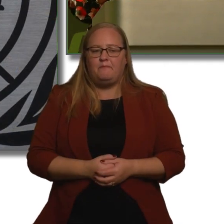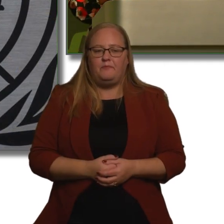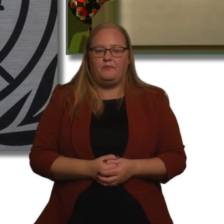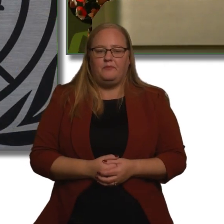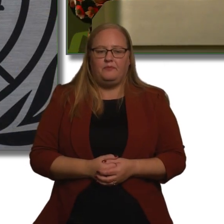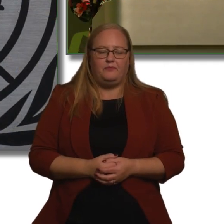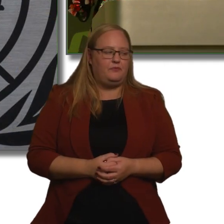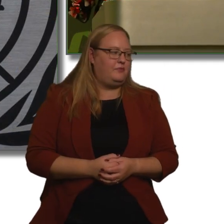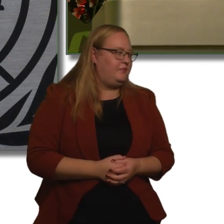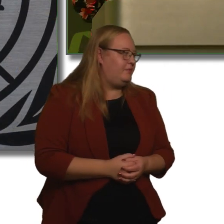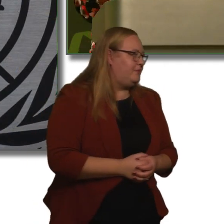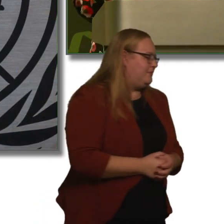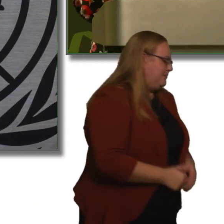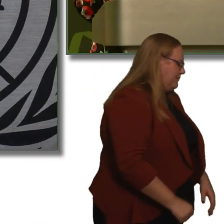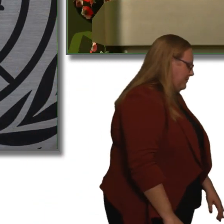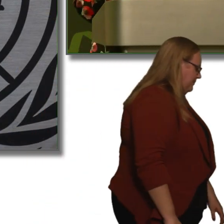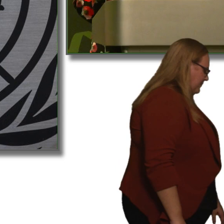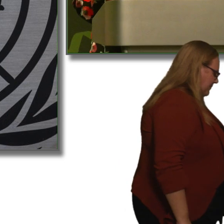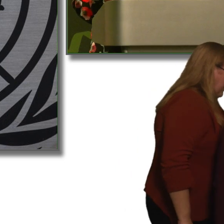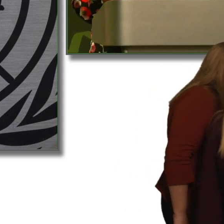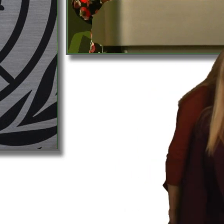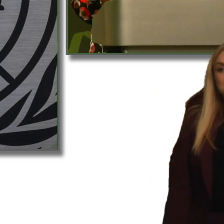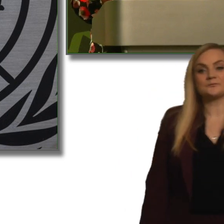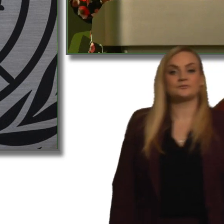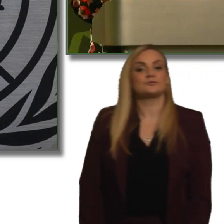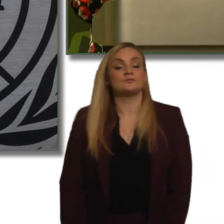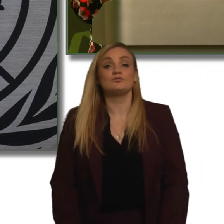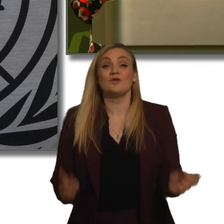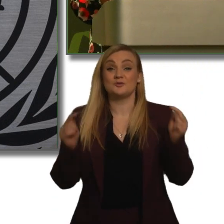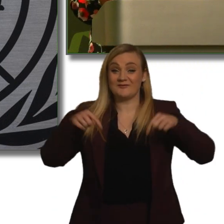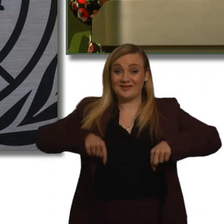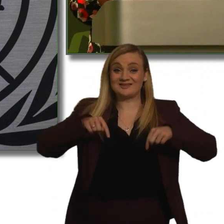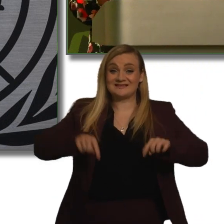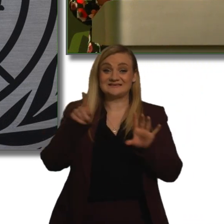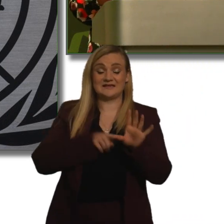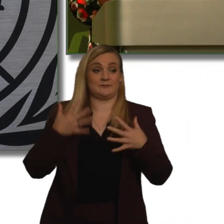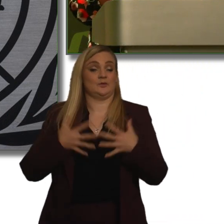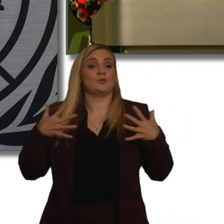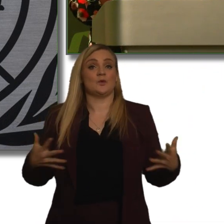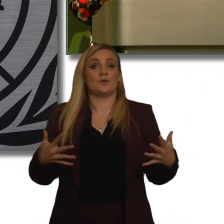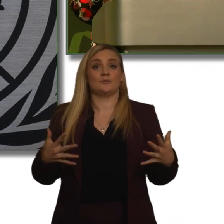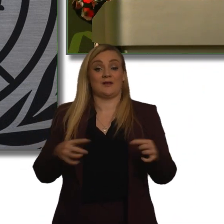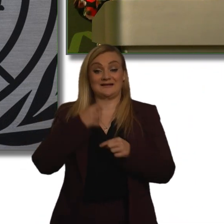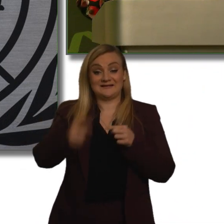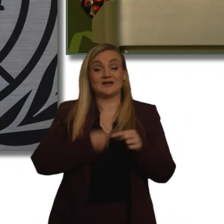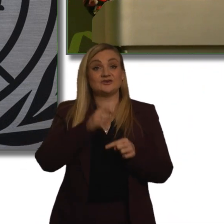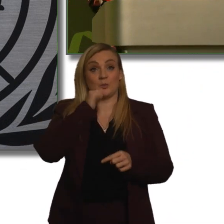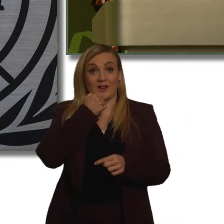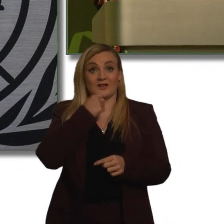if this year has been a big year, next year is going to be even bigger. 2025 is the UN Year